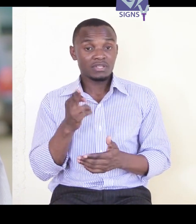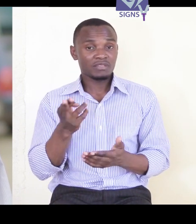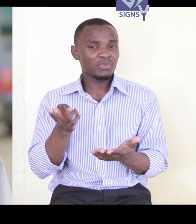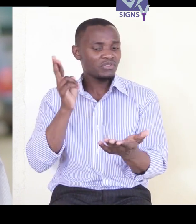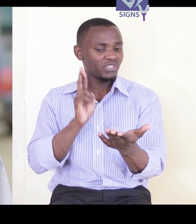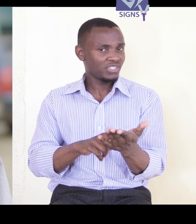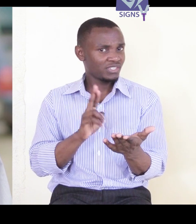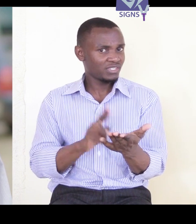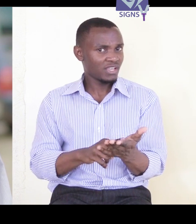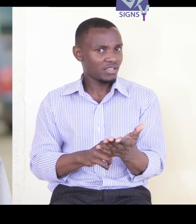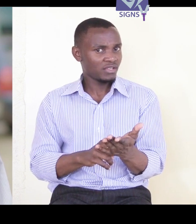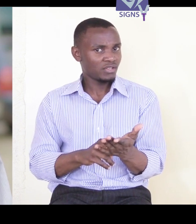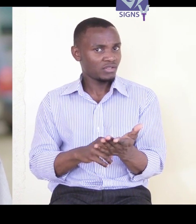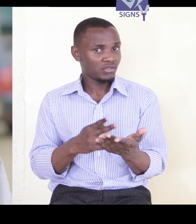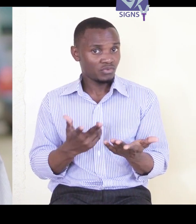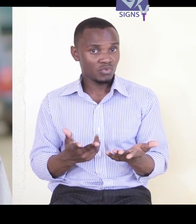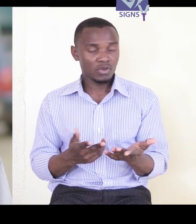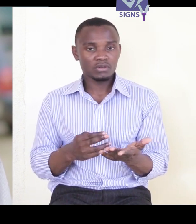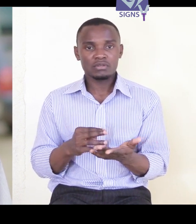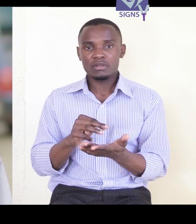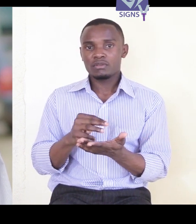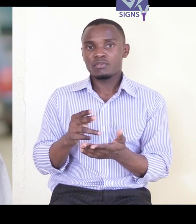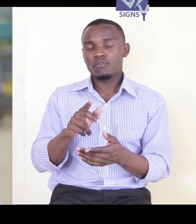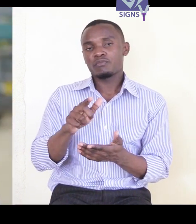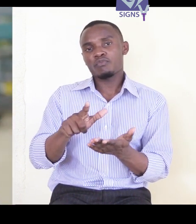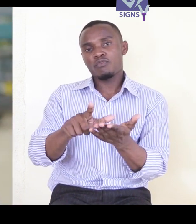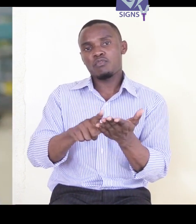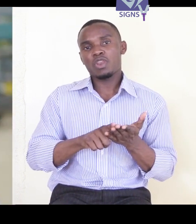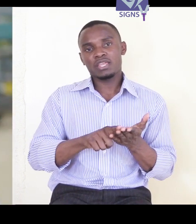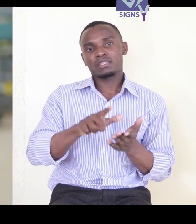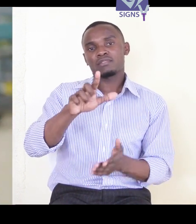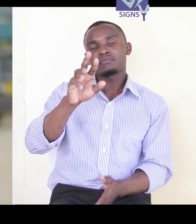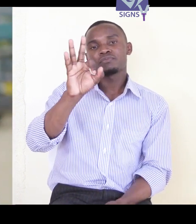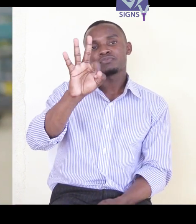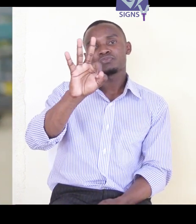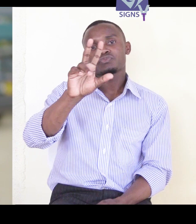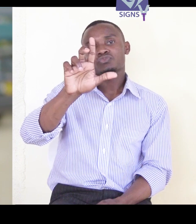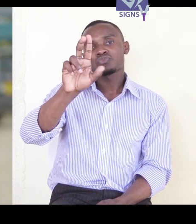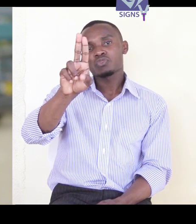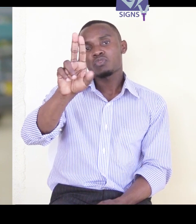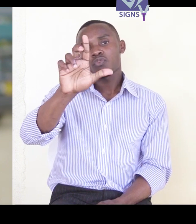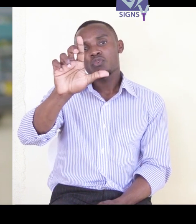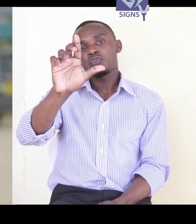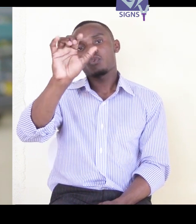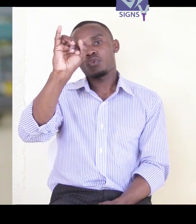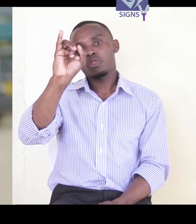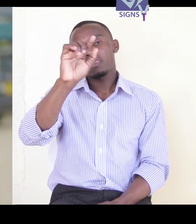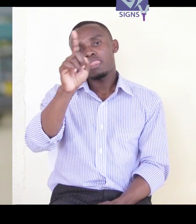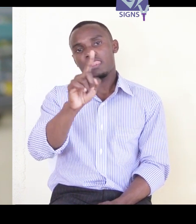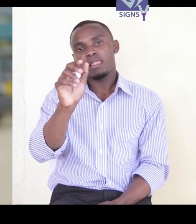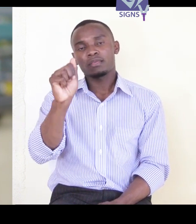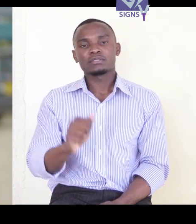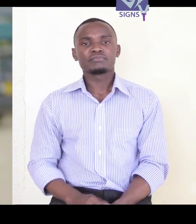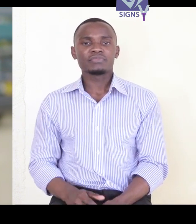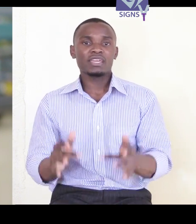I saw it very, very important. It's the day I registered to Fuliza. The internet is really helpful because